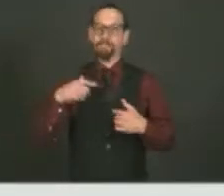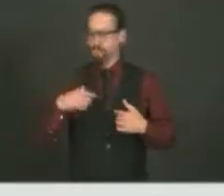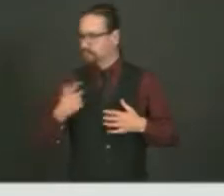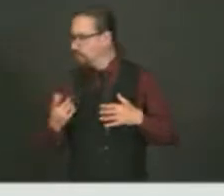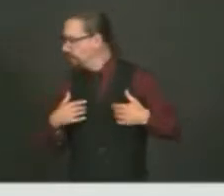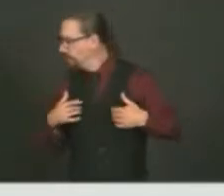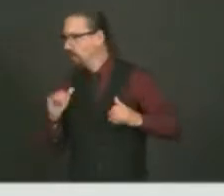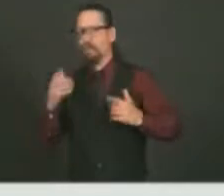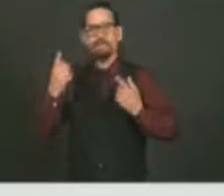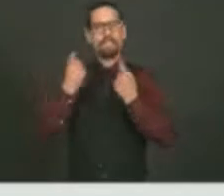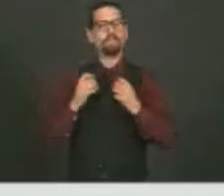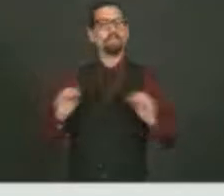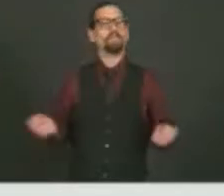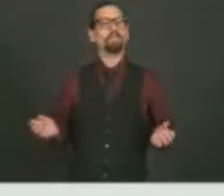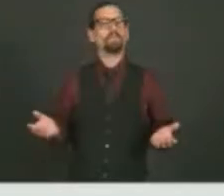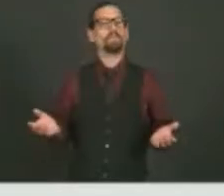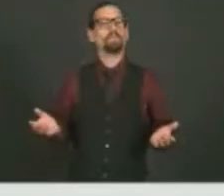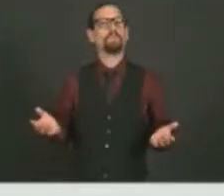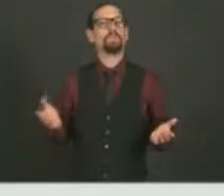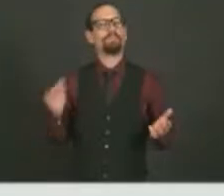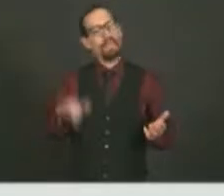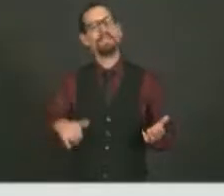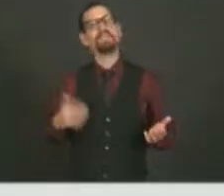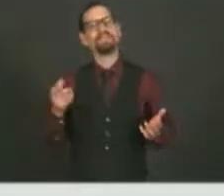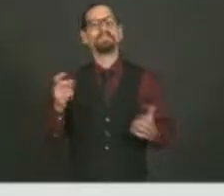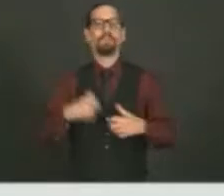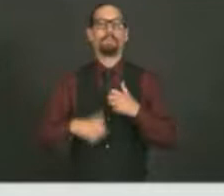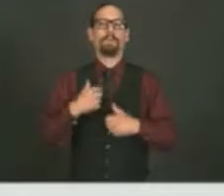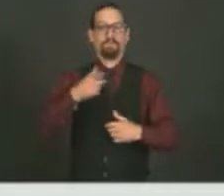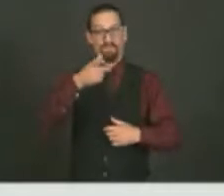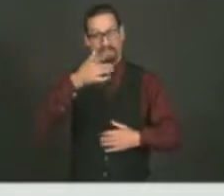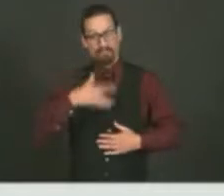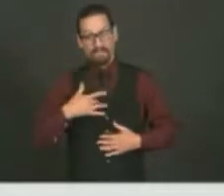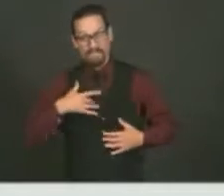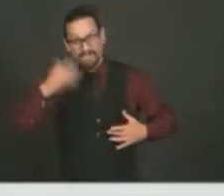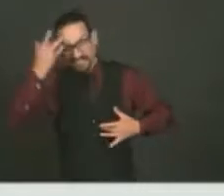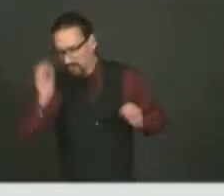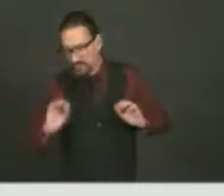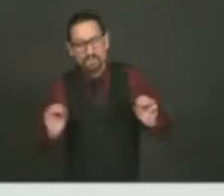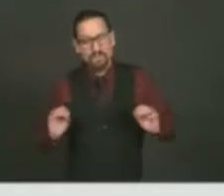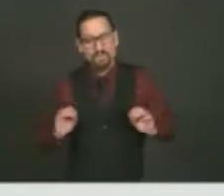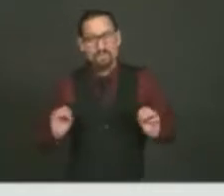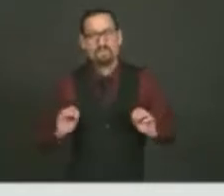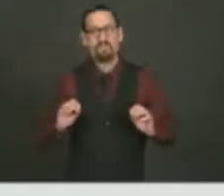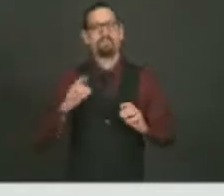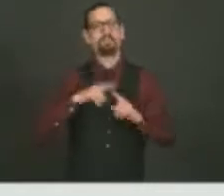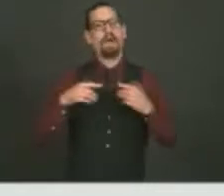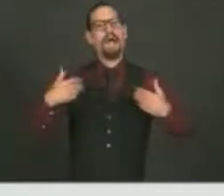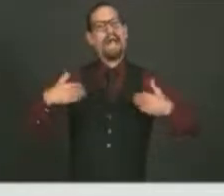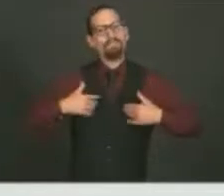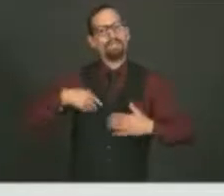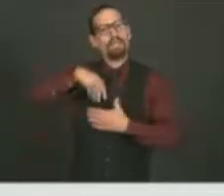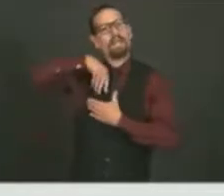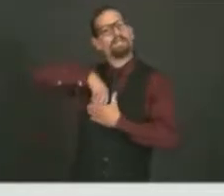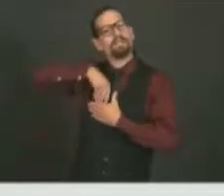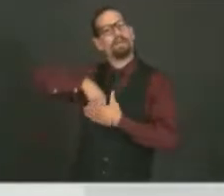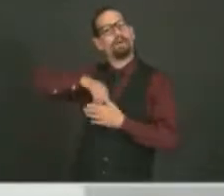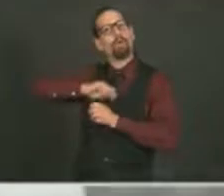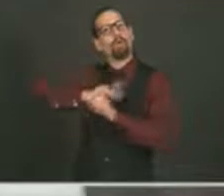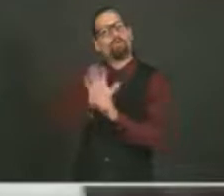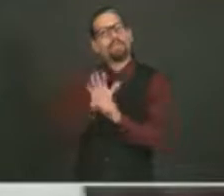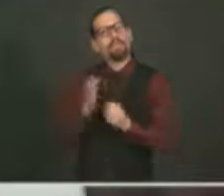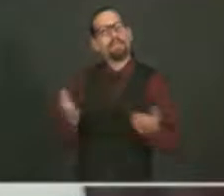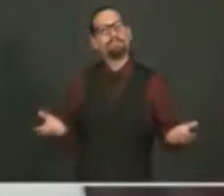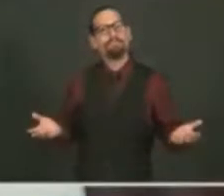who don't feel sick, who aren't taking any precautions, and they're getting others sick. Governor, good